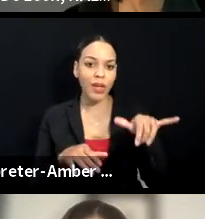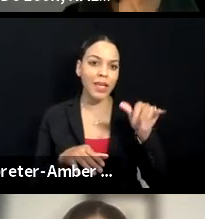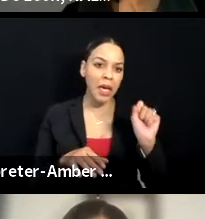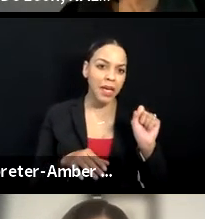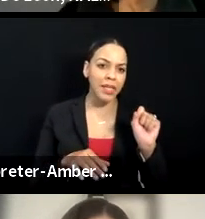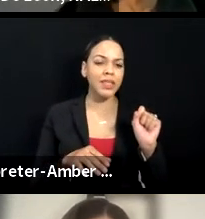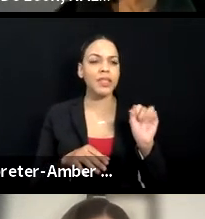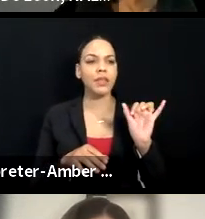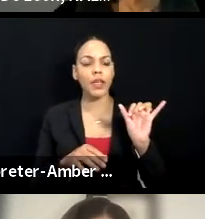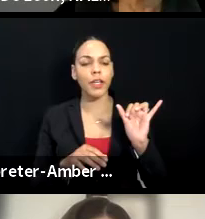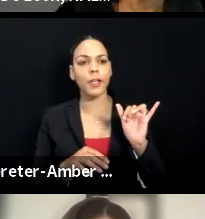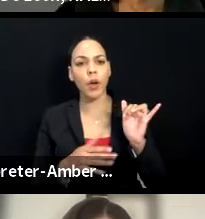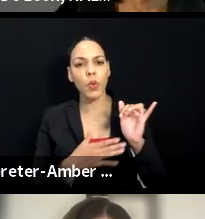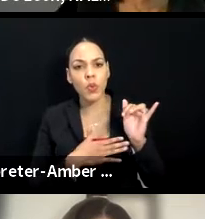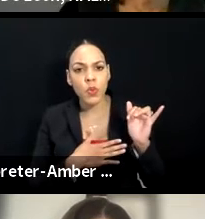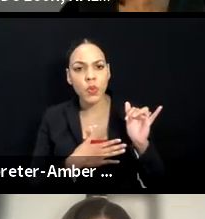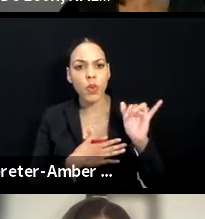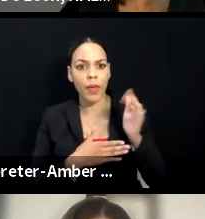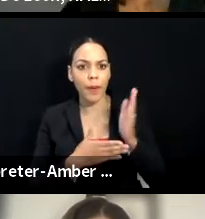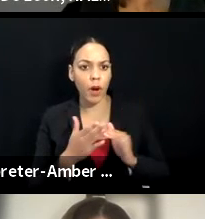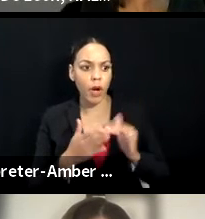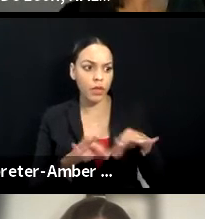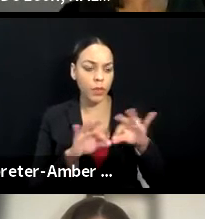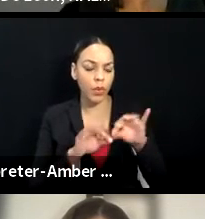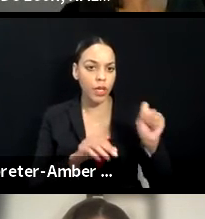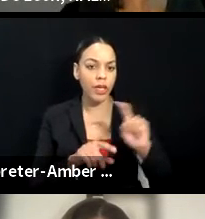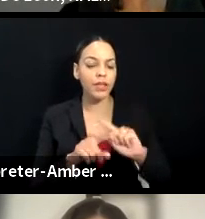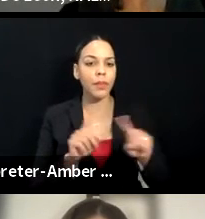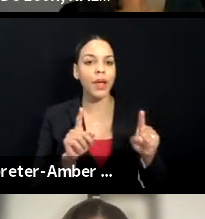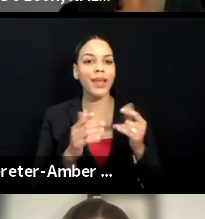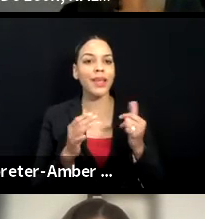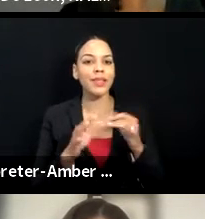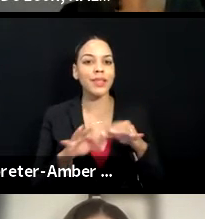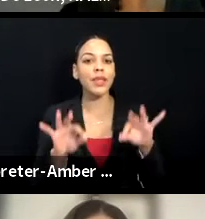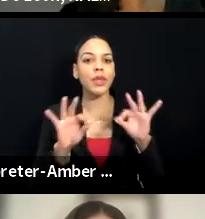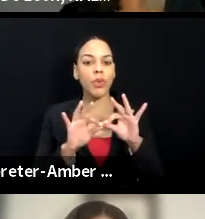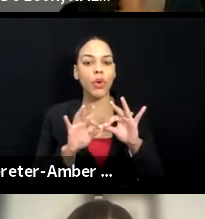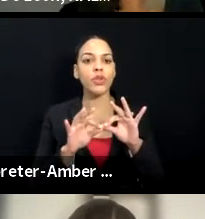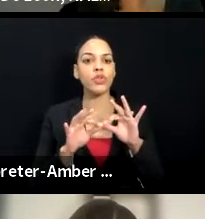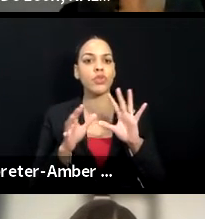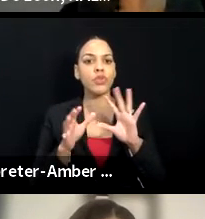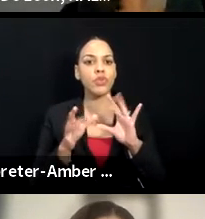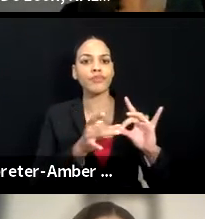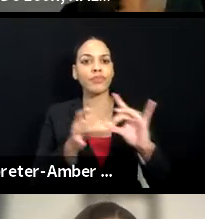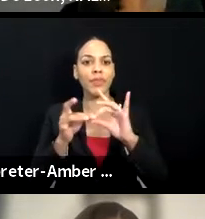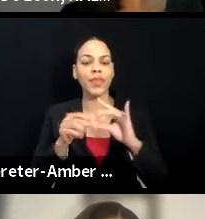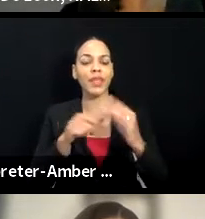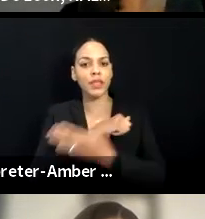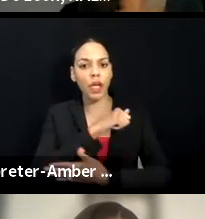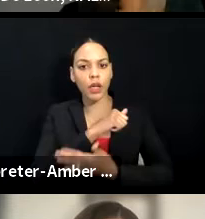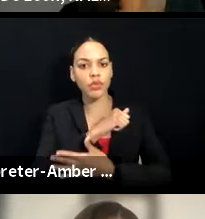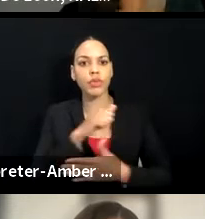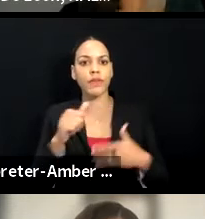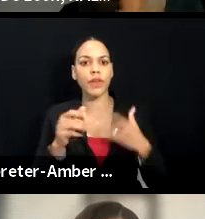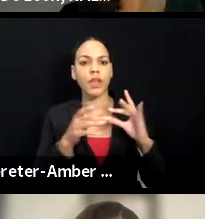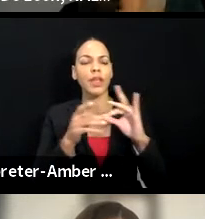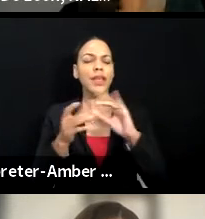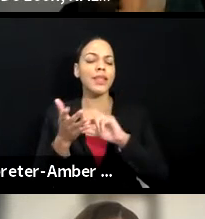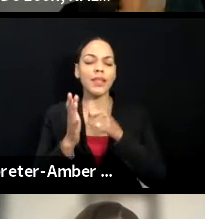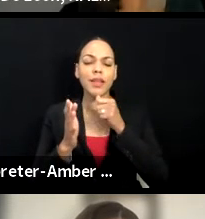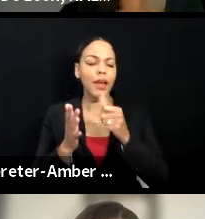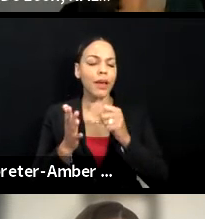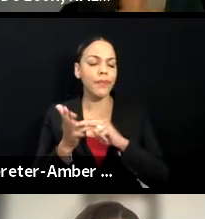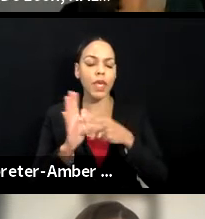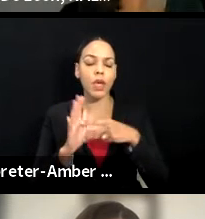component, but it is critical in regards to us trying to re-knit this country back together as one. Not always that we agree with everything, but that we